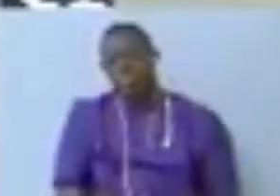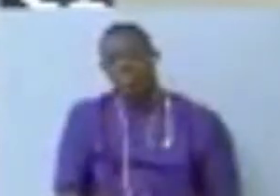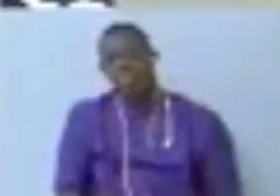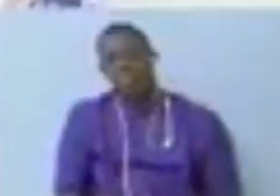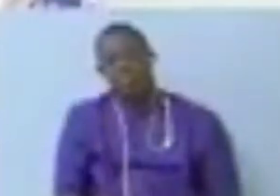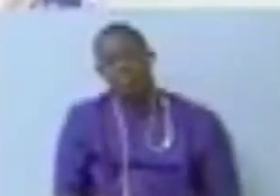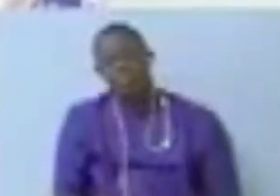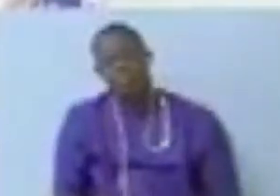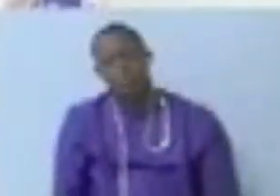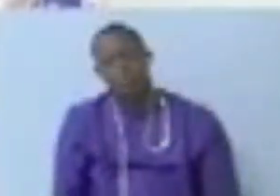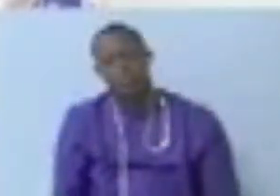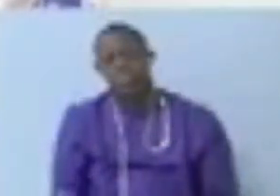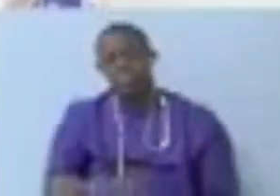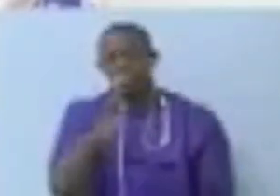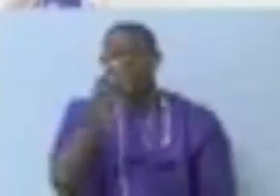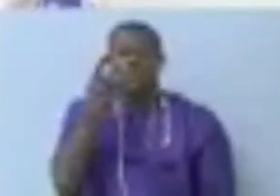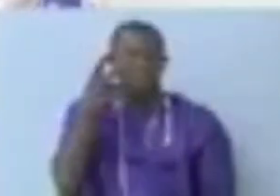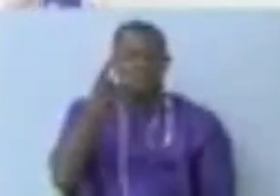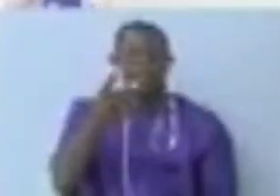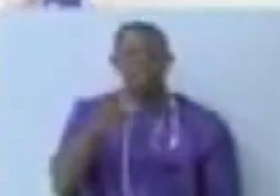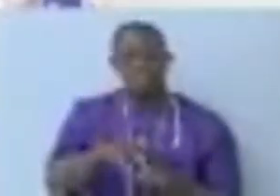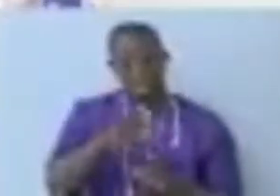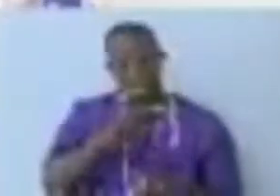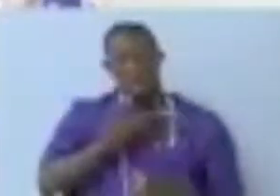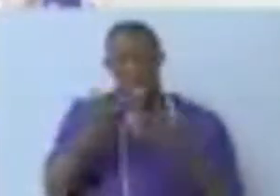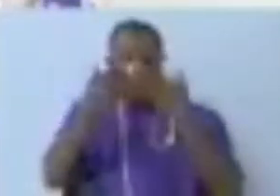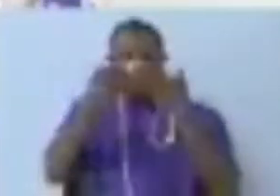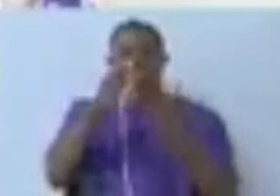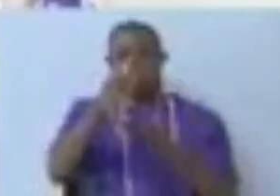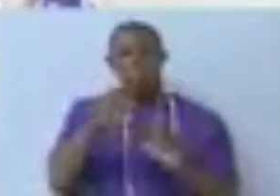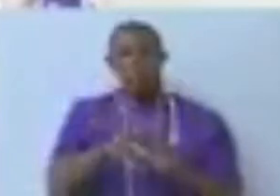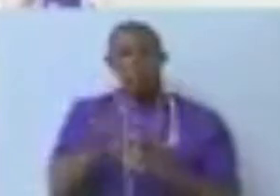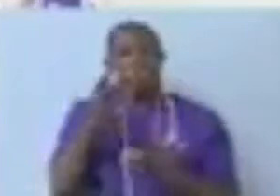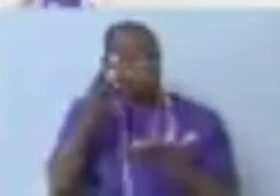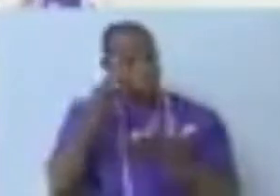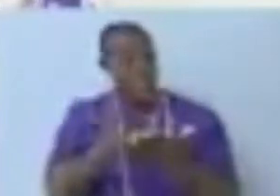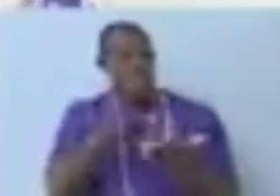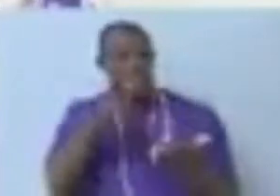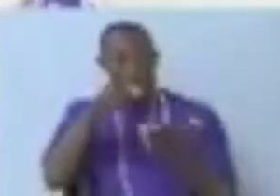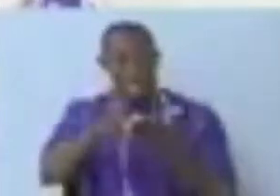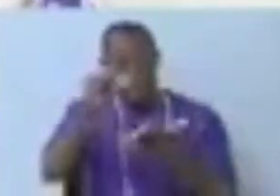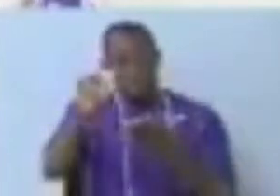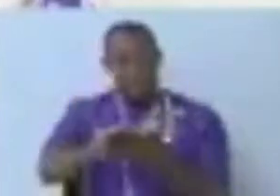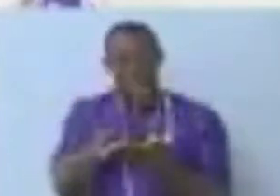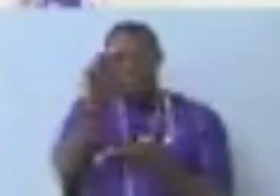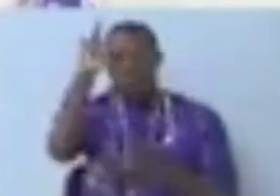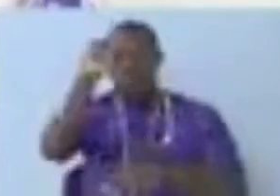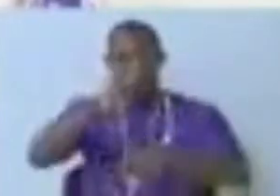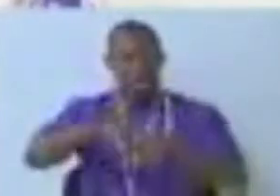You see, I have told you, I'm seeing that warrant, or those warrants for the first time today.